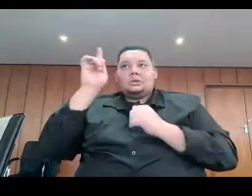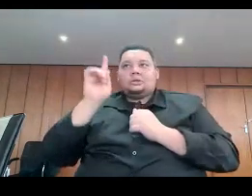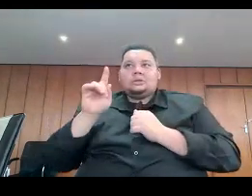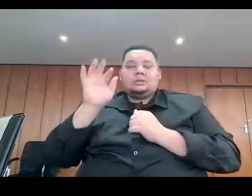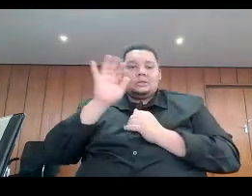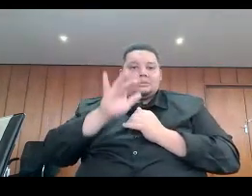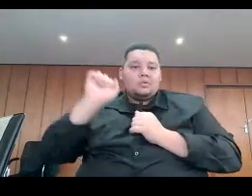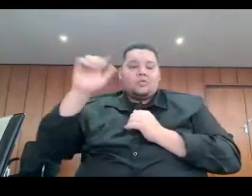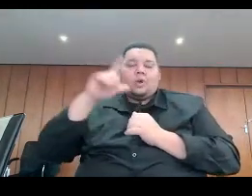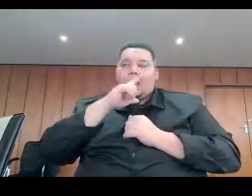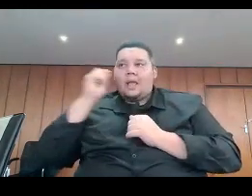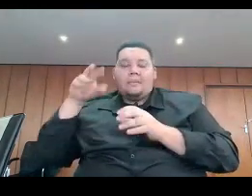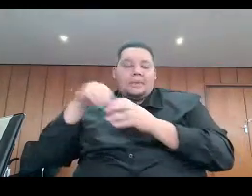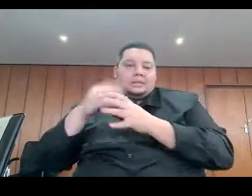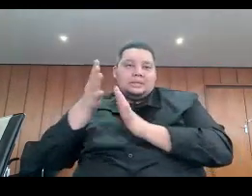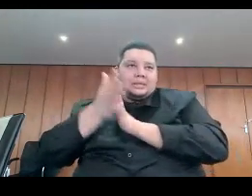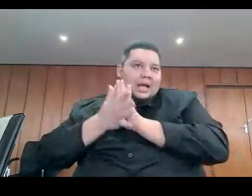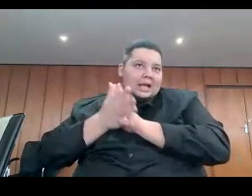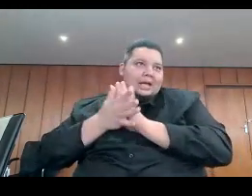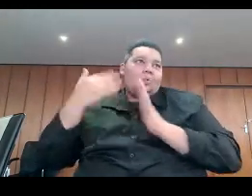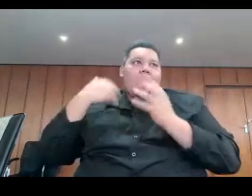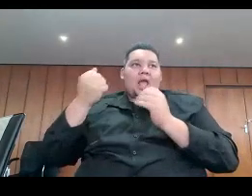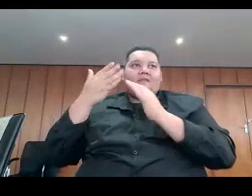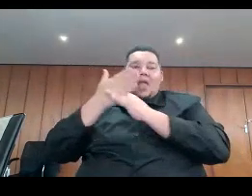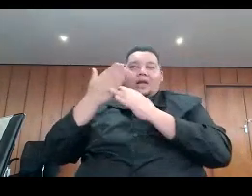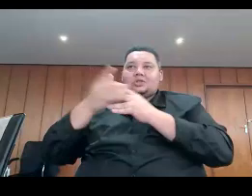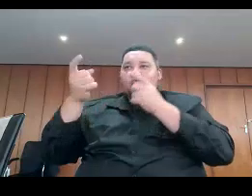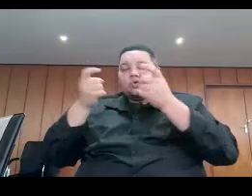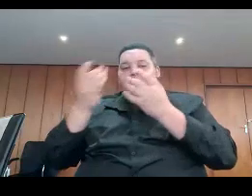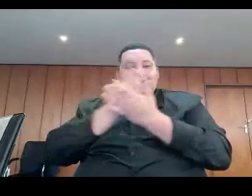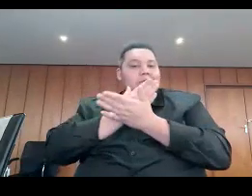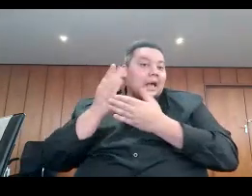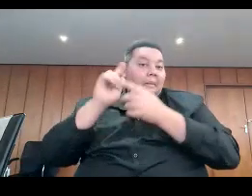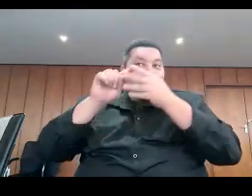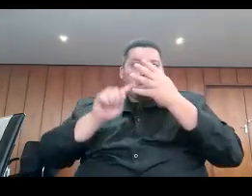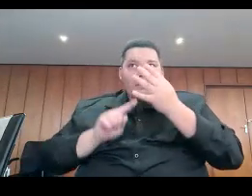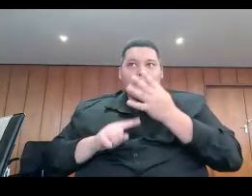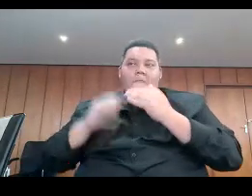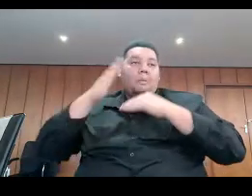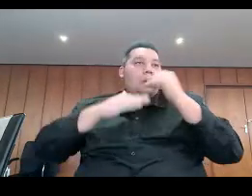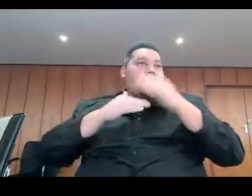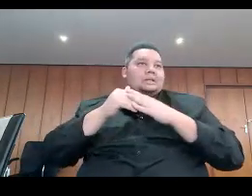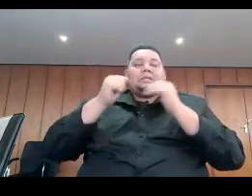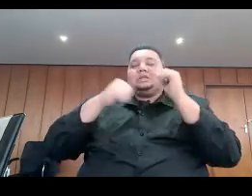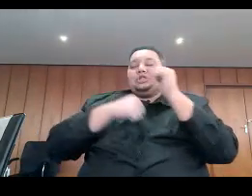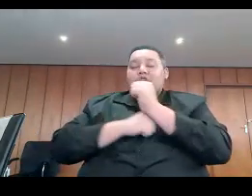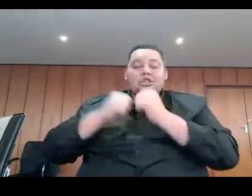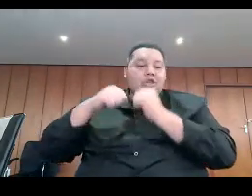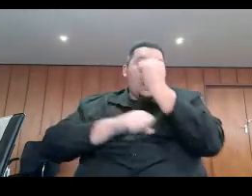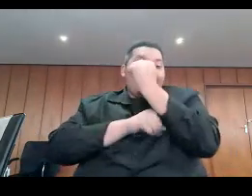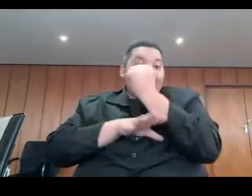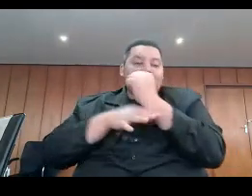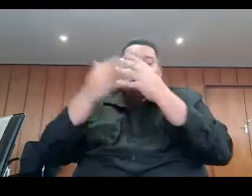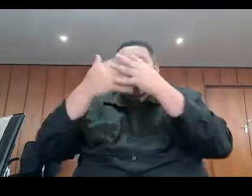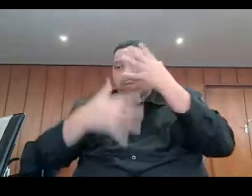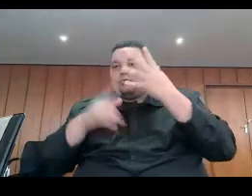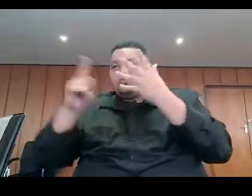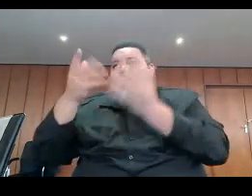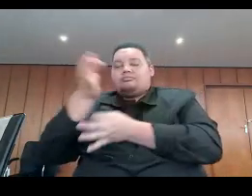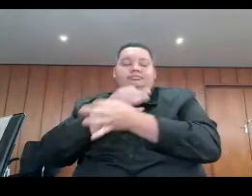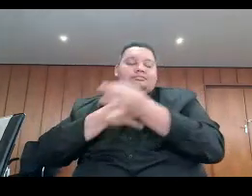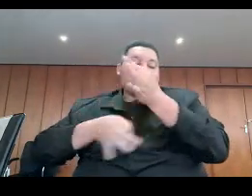your name in sign language. We've got access control, some of the infrastructural things that you talk about. But what